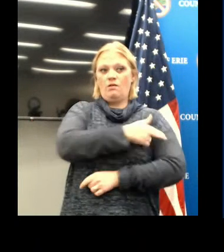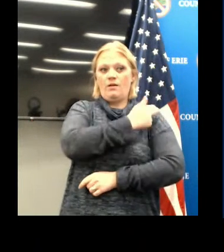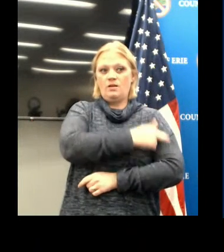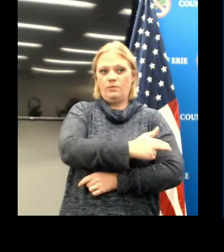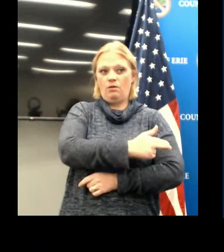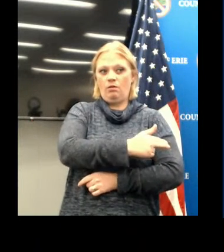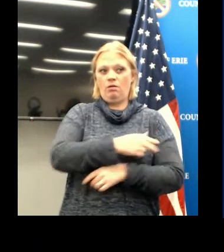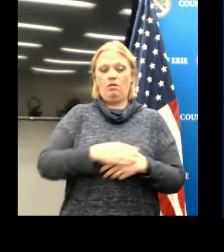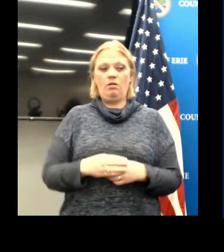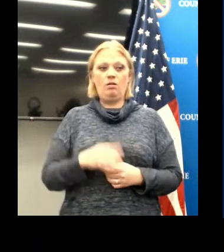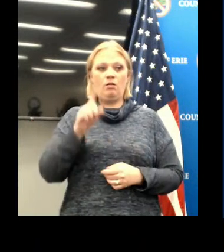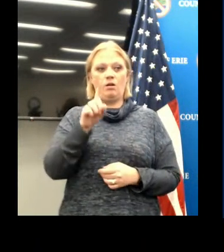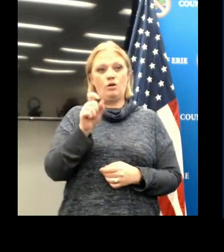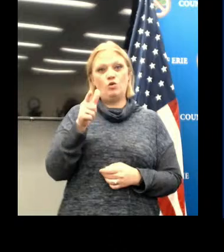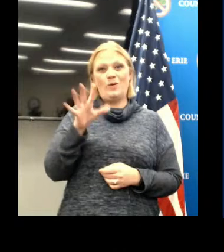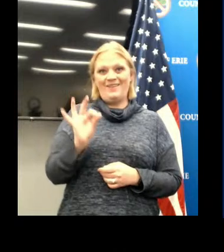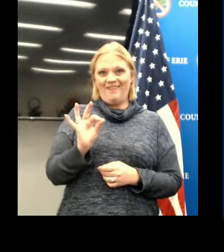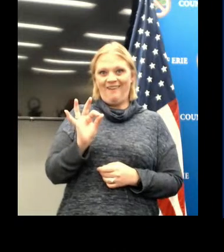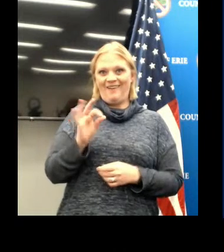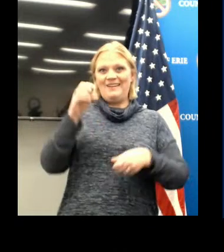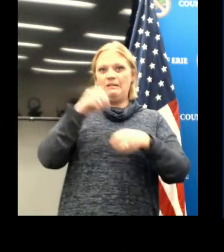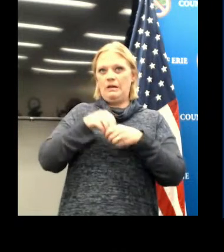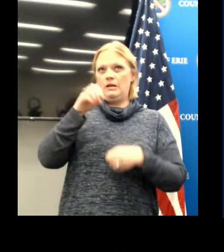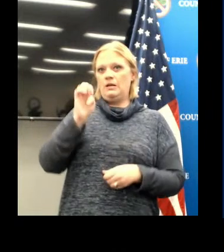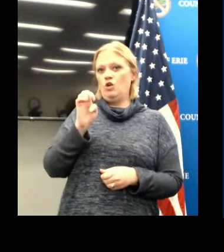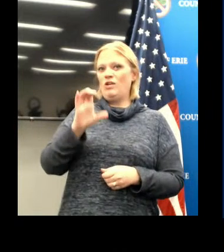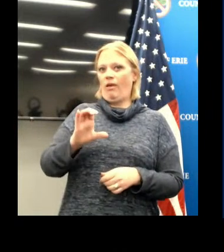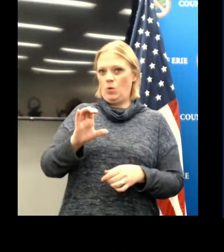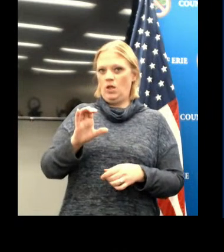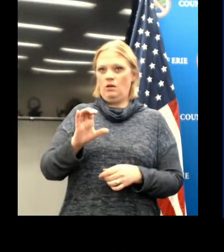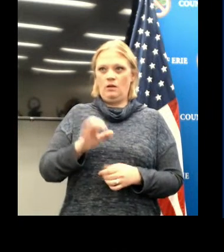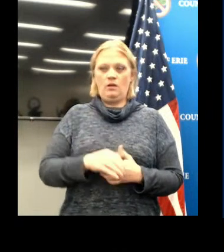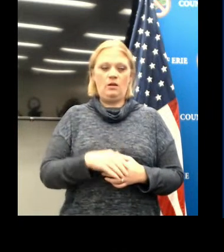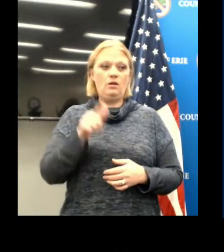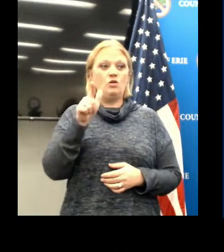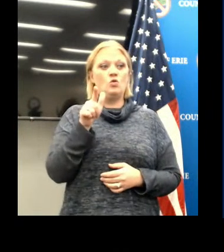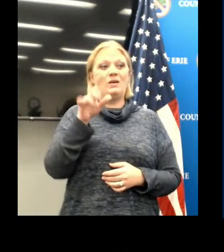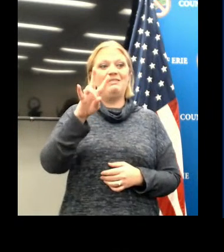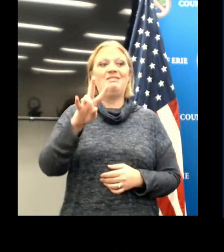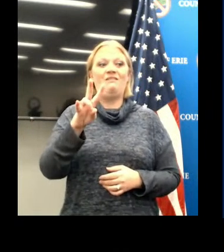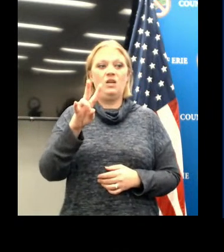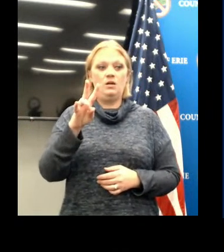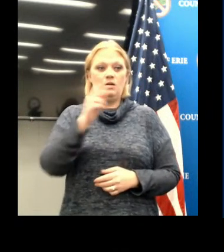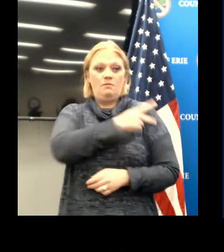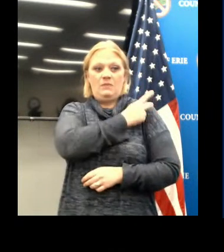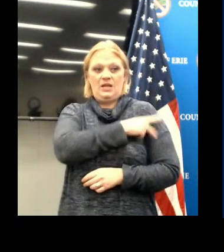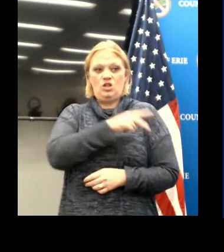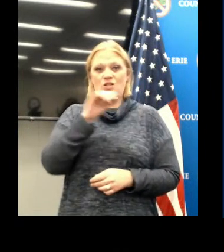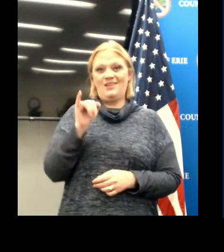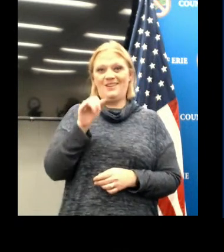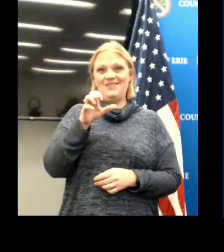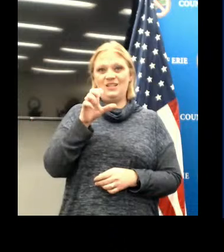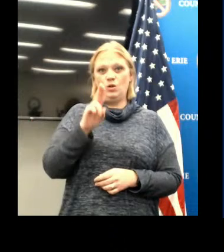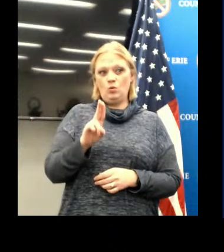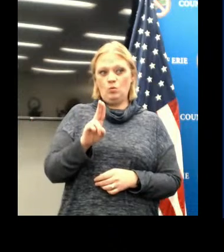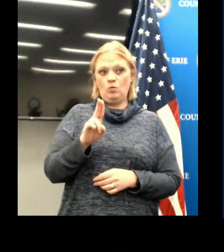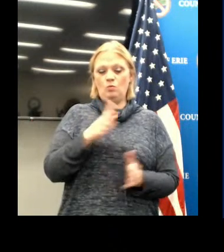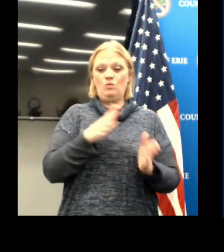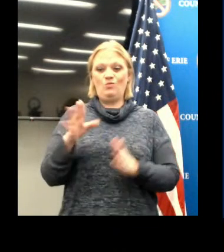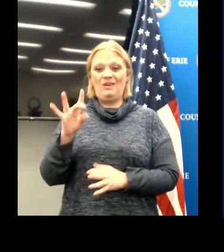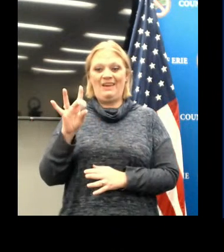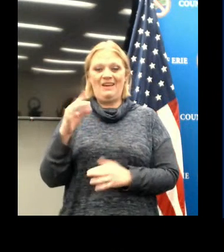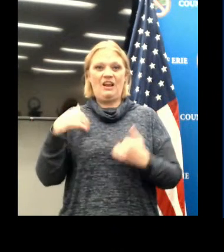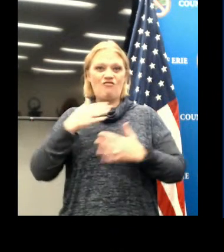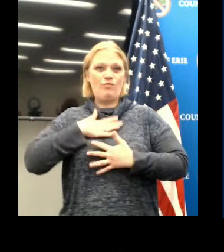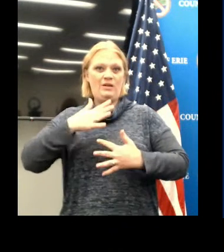COVID-19, 129 of them in Erie County, and 27 Erie County patients were in the ICU, and 8 had an airway assist.